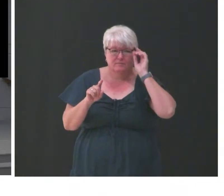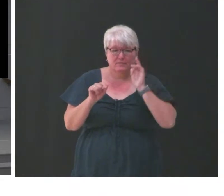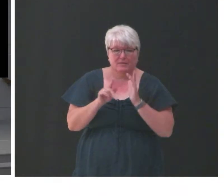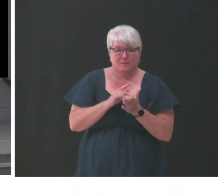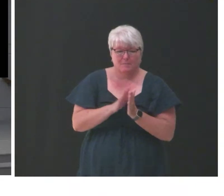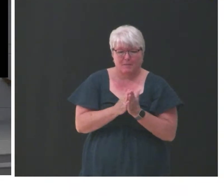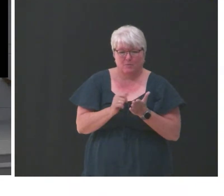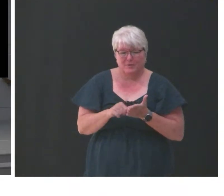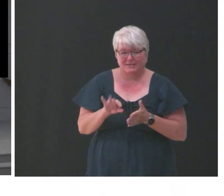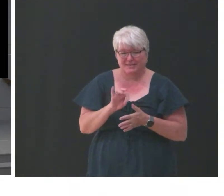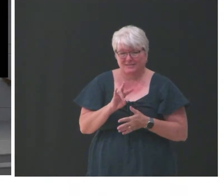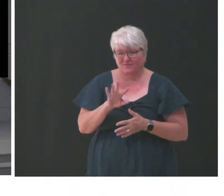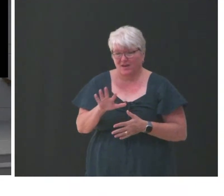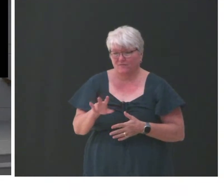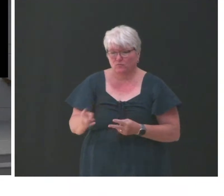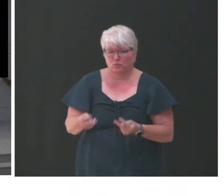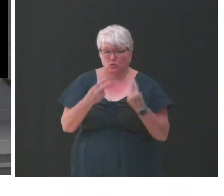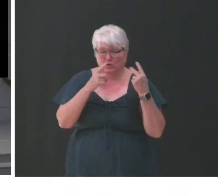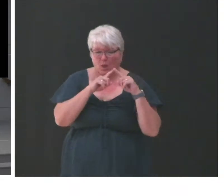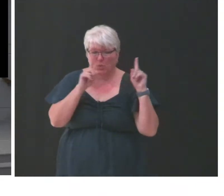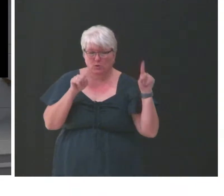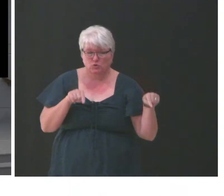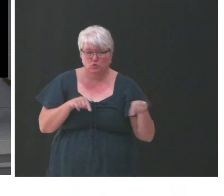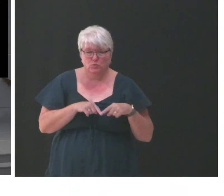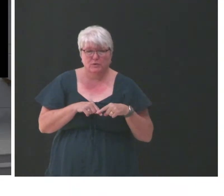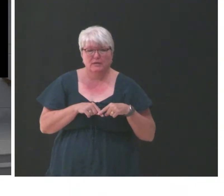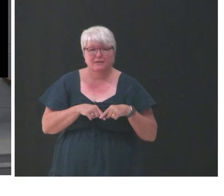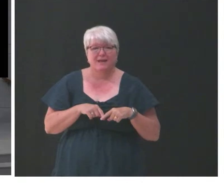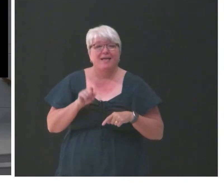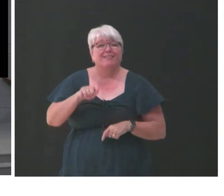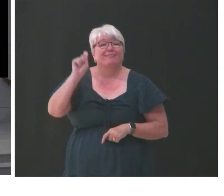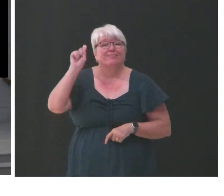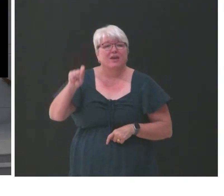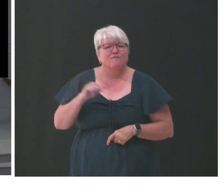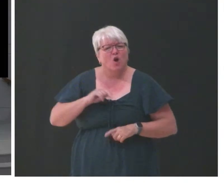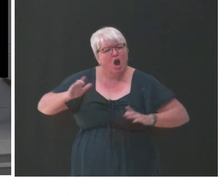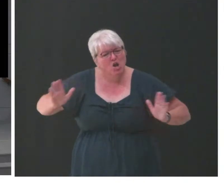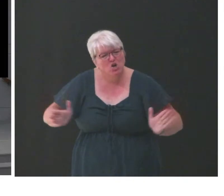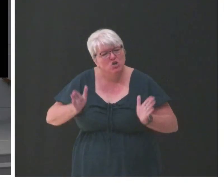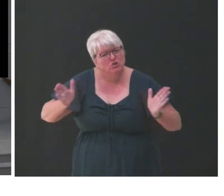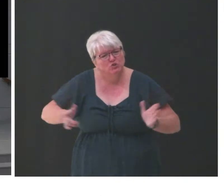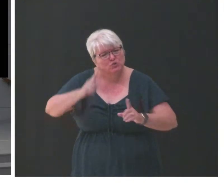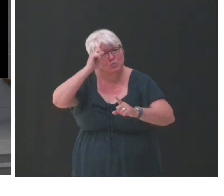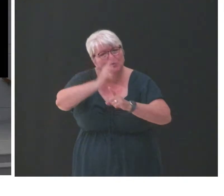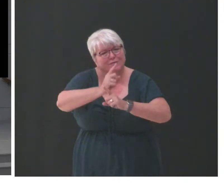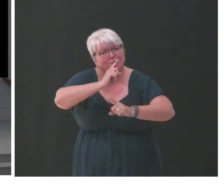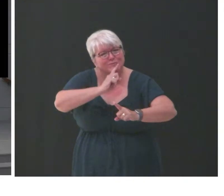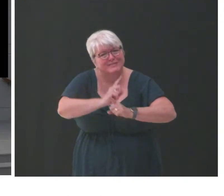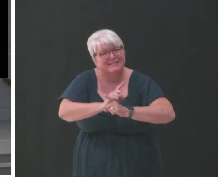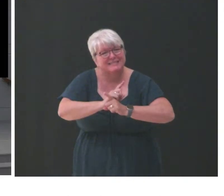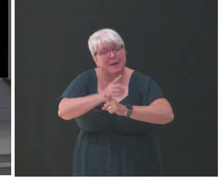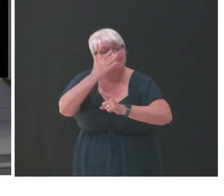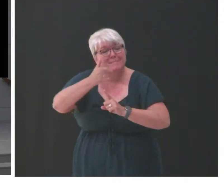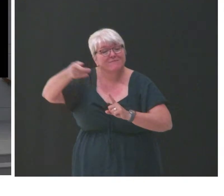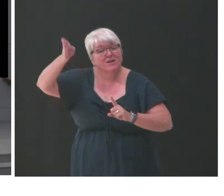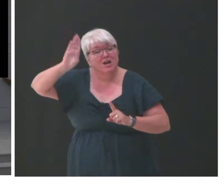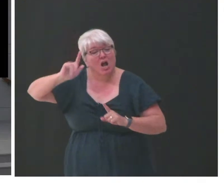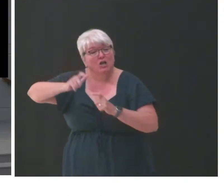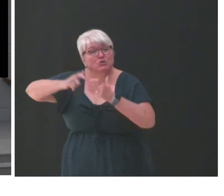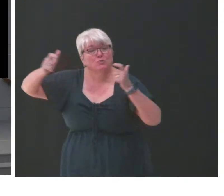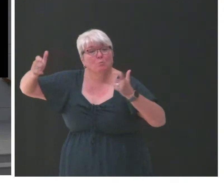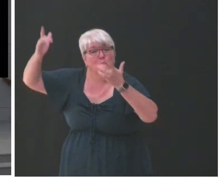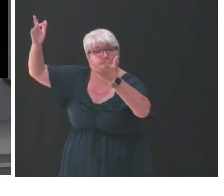975 in your pew Bibles, or you can just look at it on screen. But look at this. Therefore, I urge you, brothers and sisters, in view of God's, what